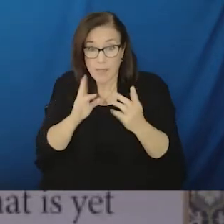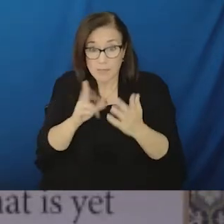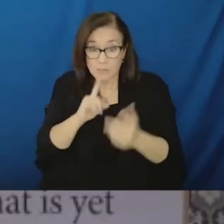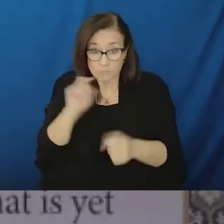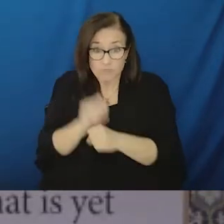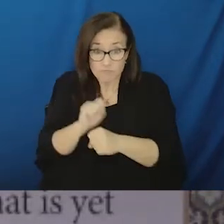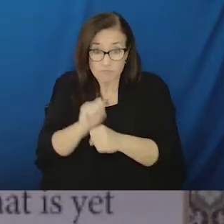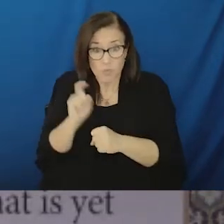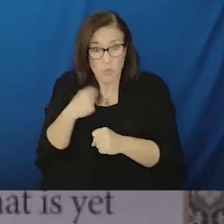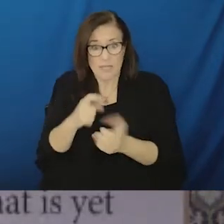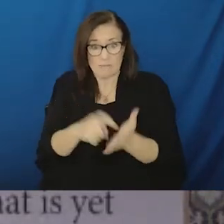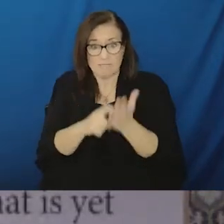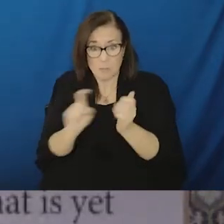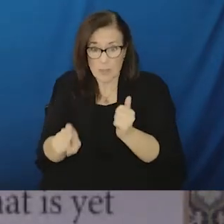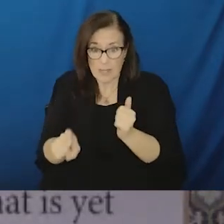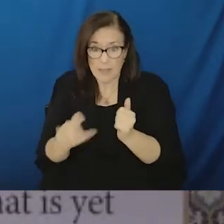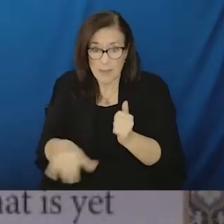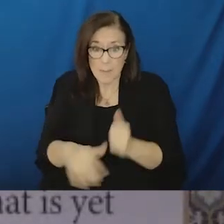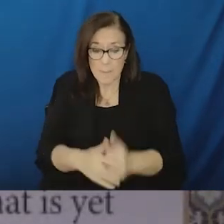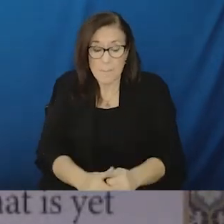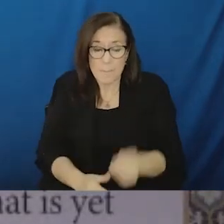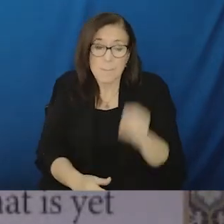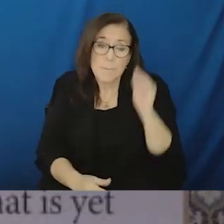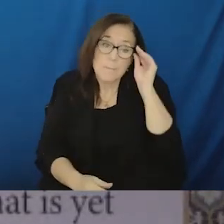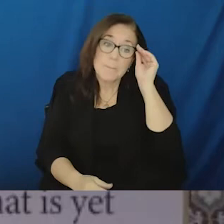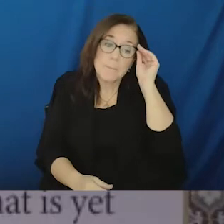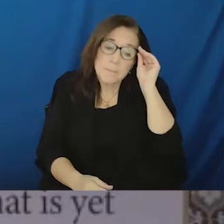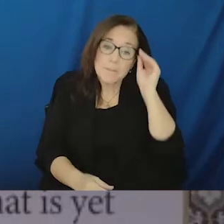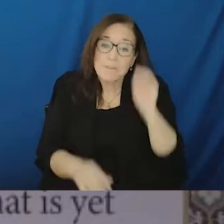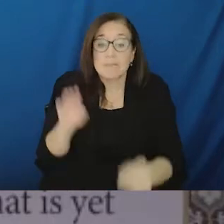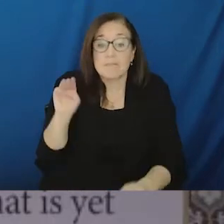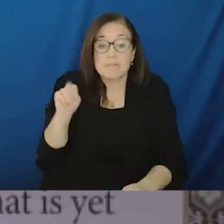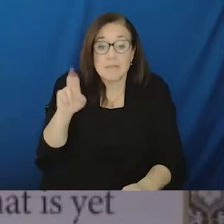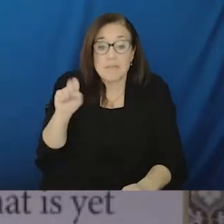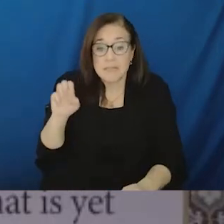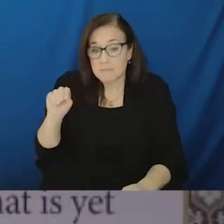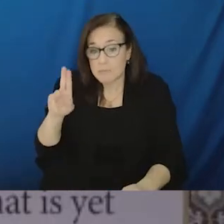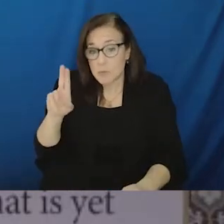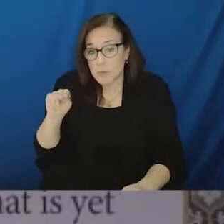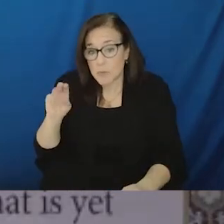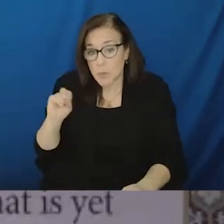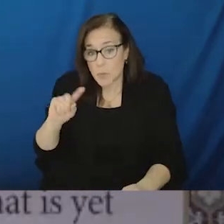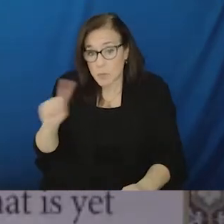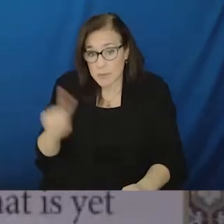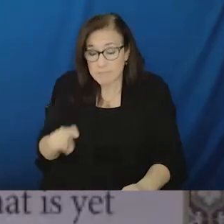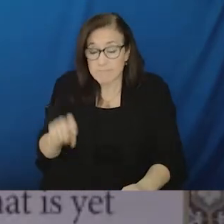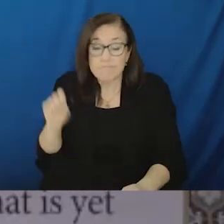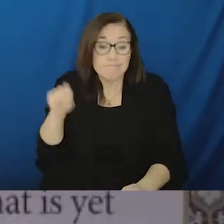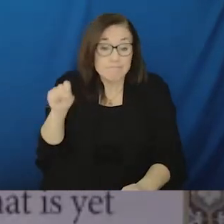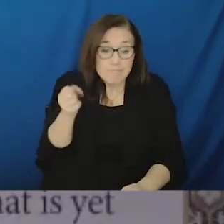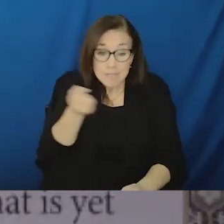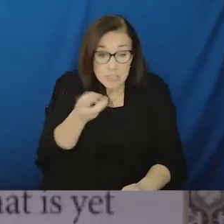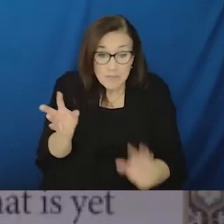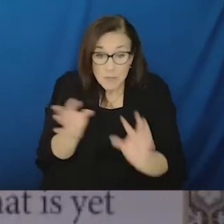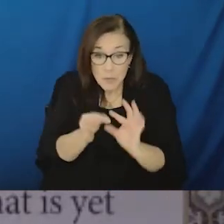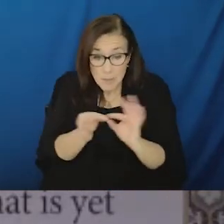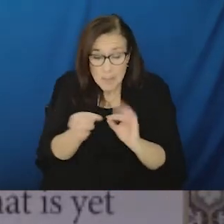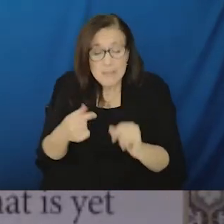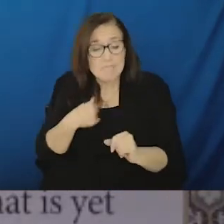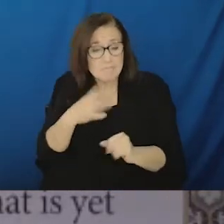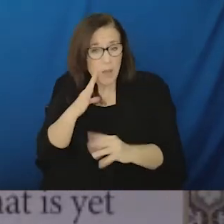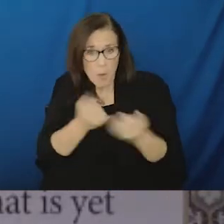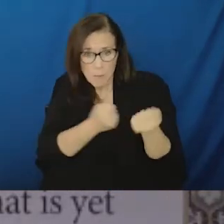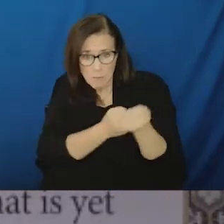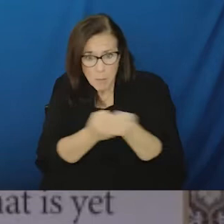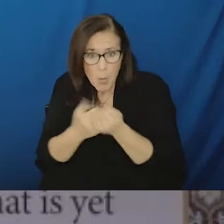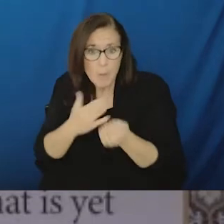Munoz. Yes, just a couple of quick comments. I certainly support my sister board members in terms